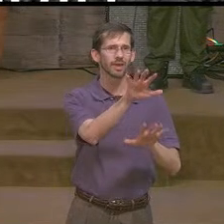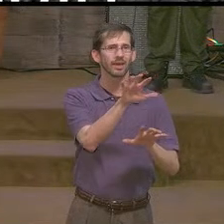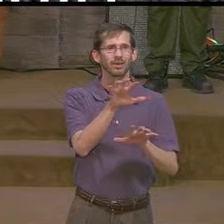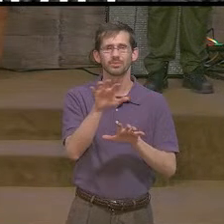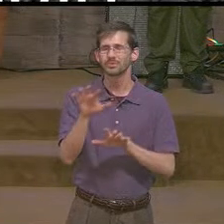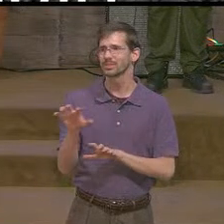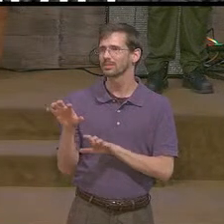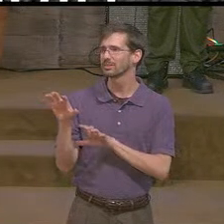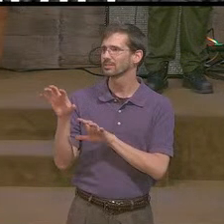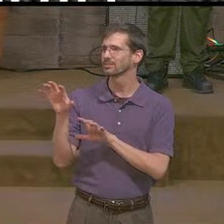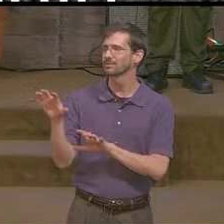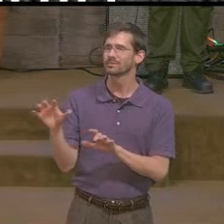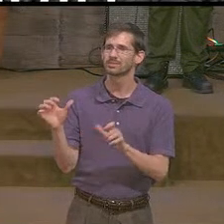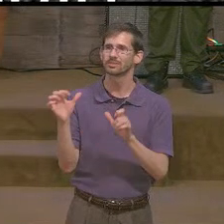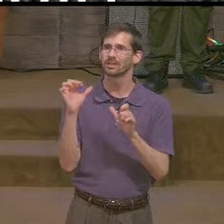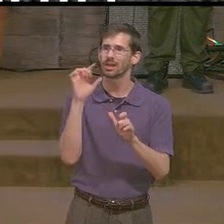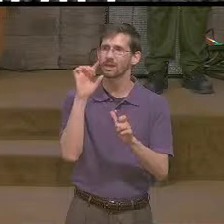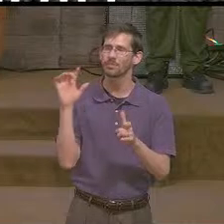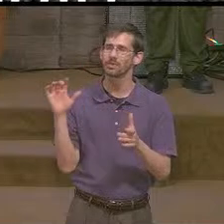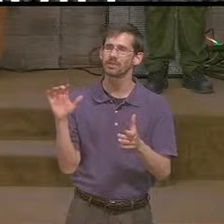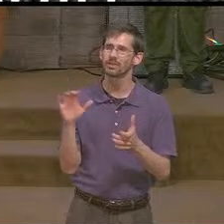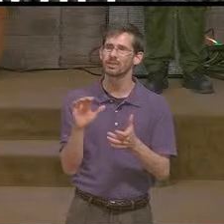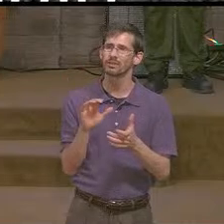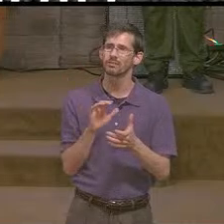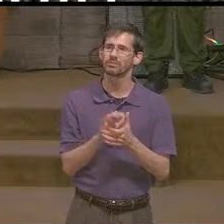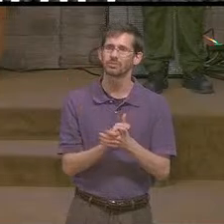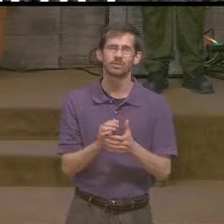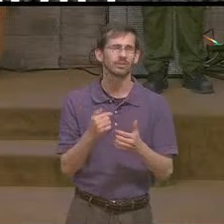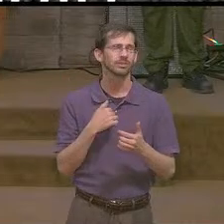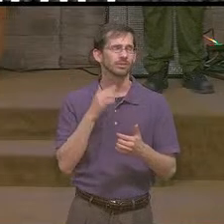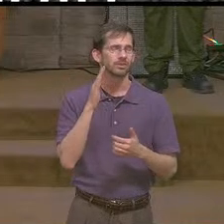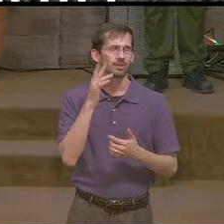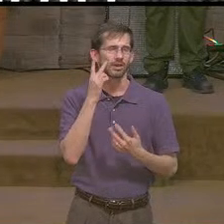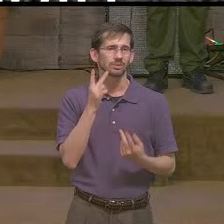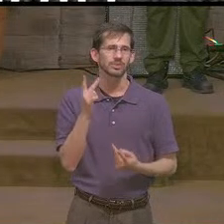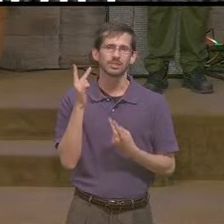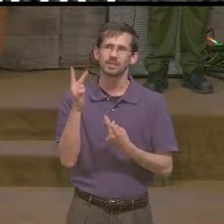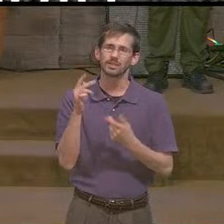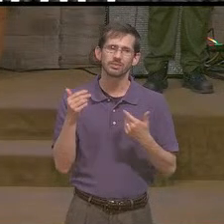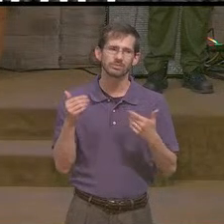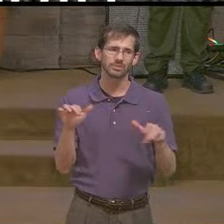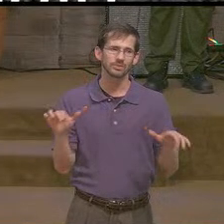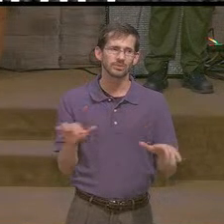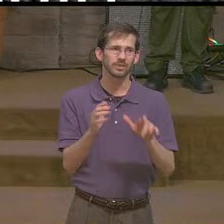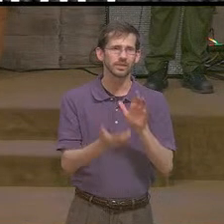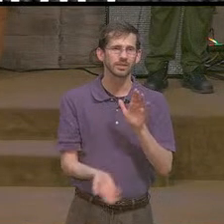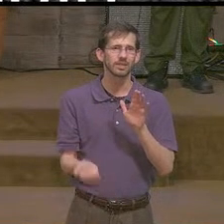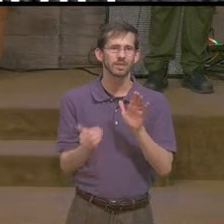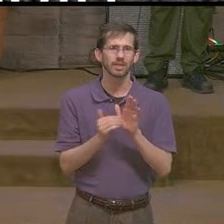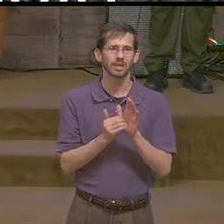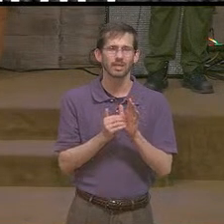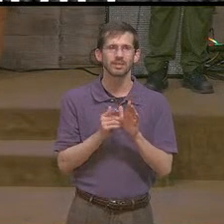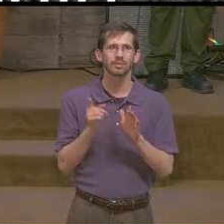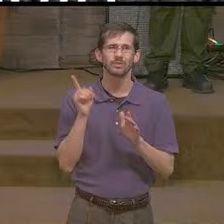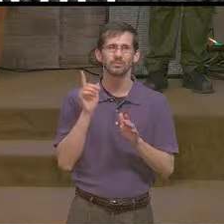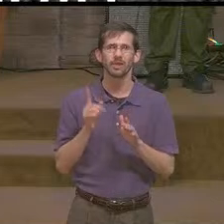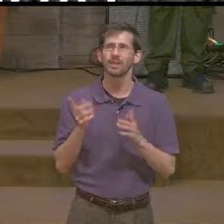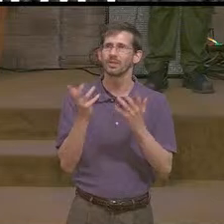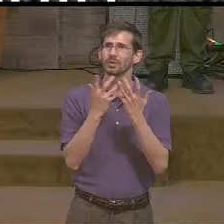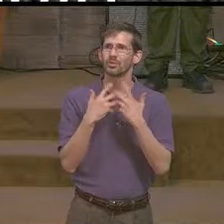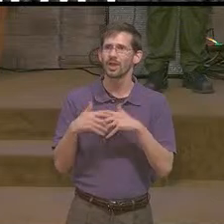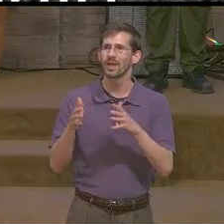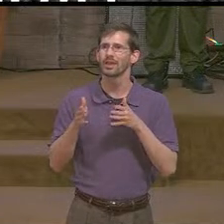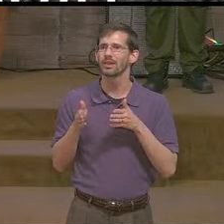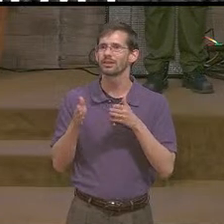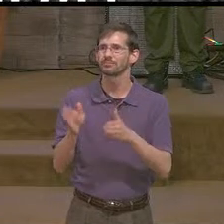the mountains. And I believe I see you do it again. You made